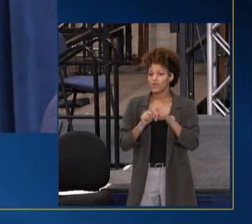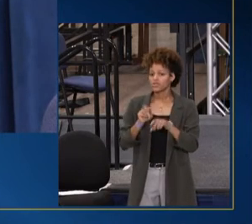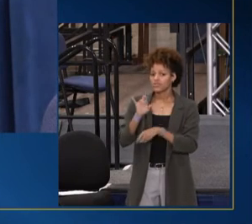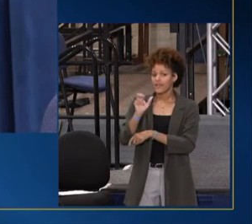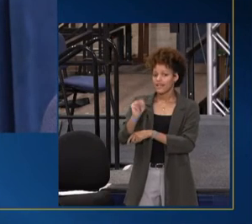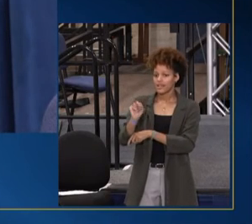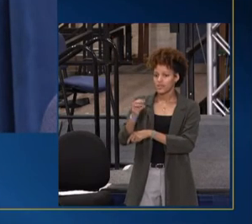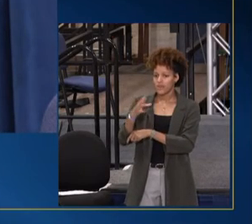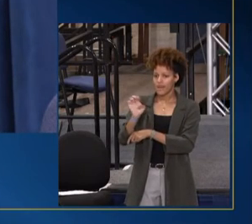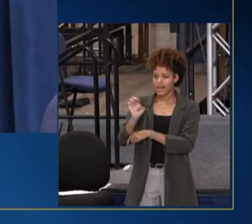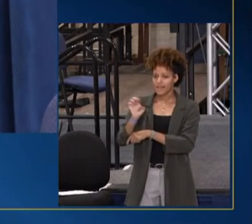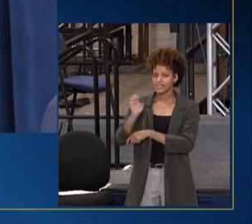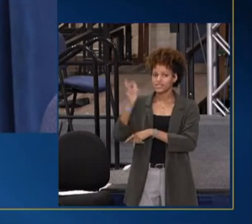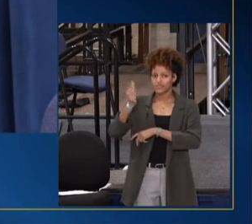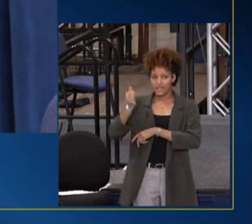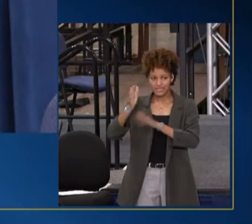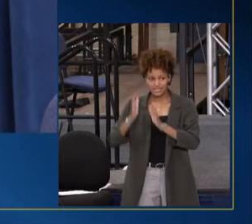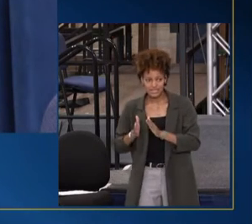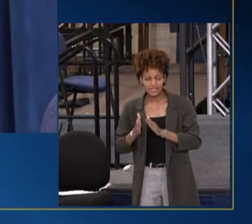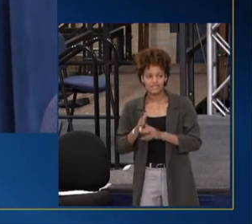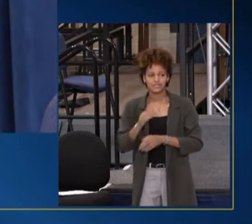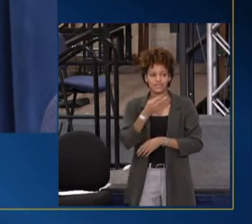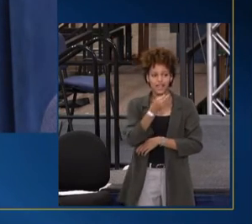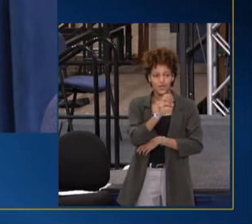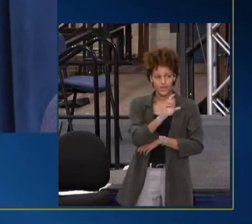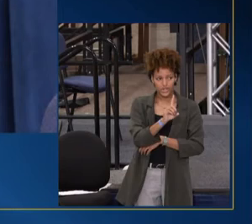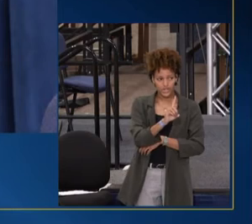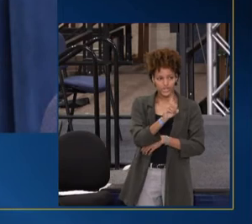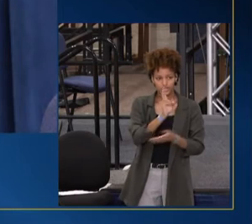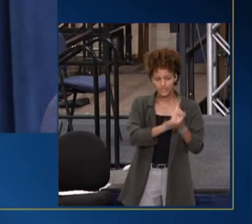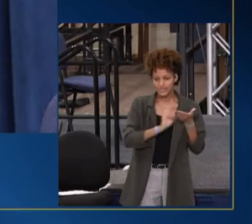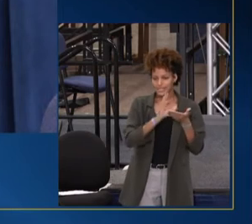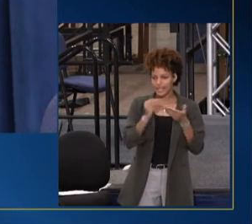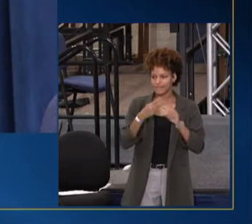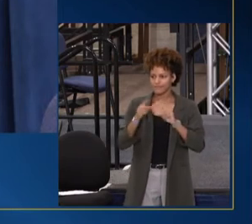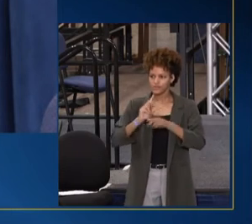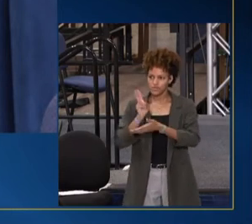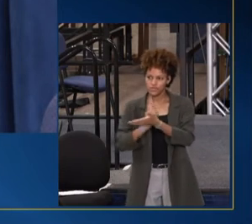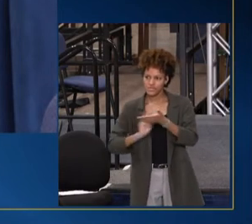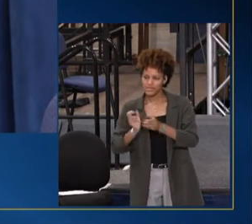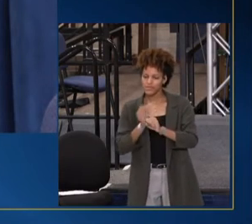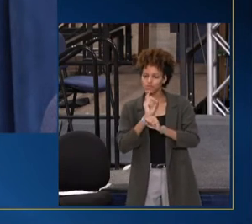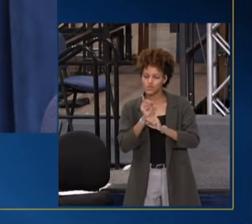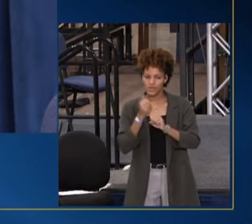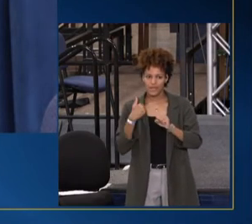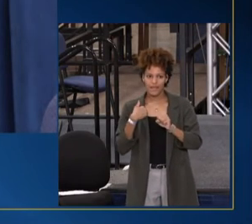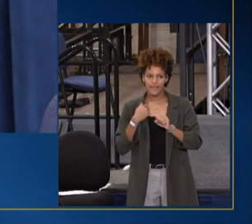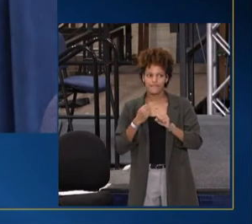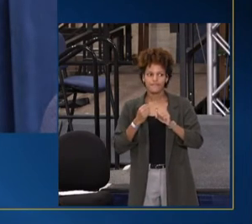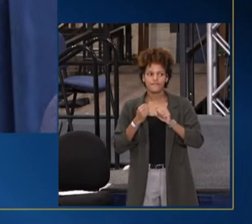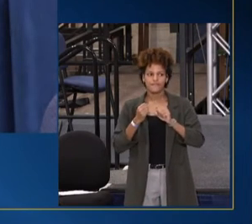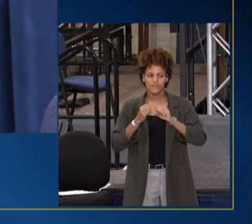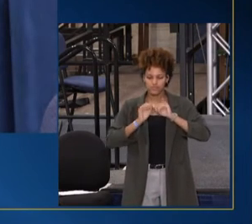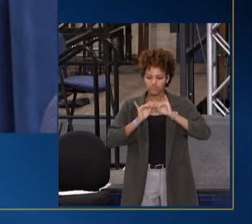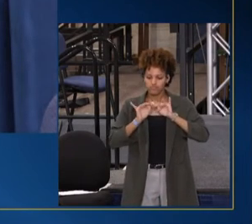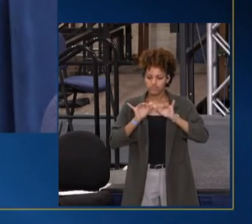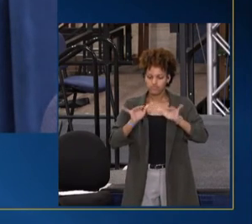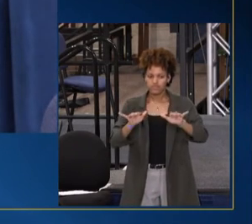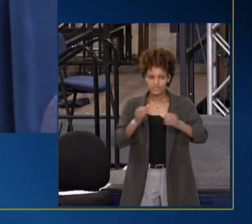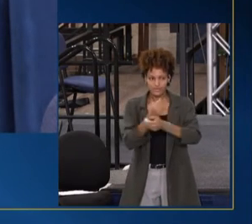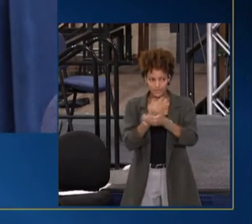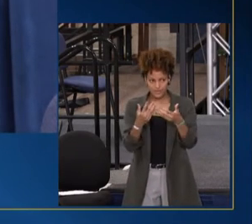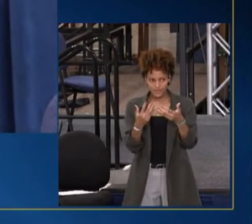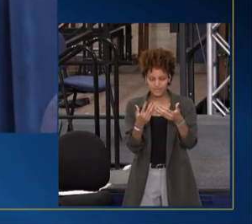grantees at Howard, at Charles Drew University, really working to make sure we're building out our footprint with our HCBU partners. We